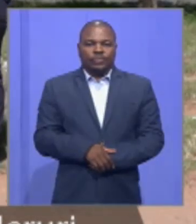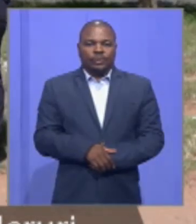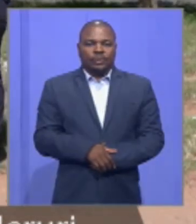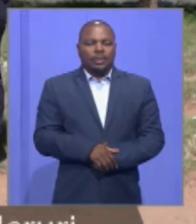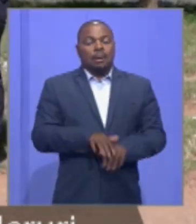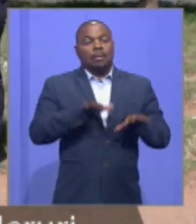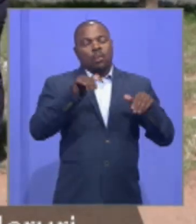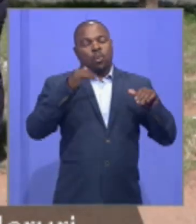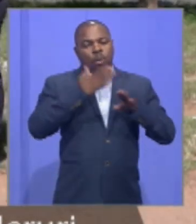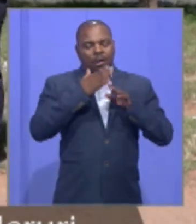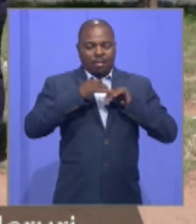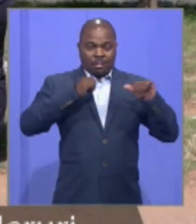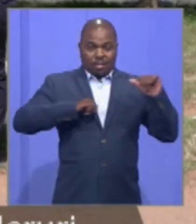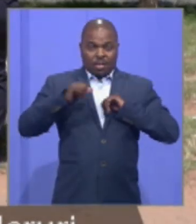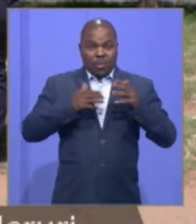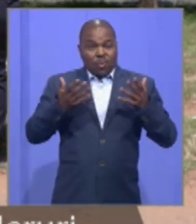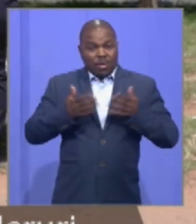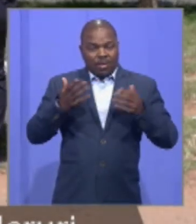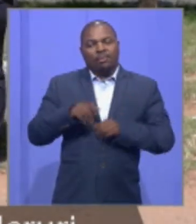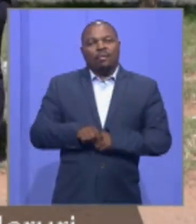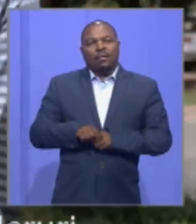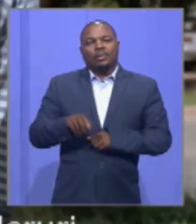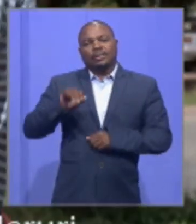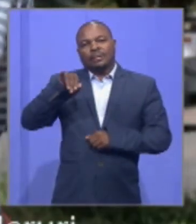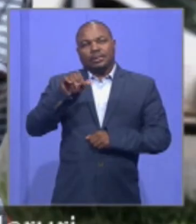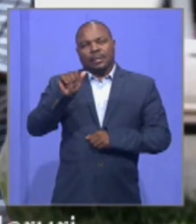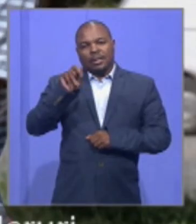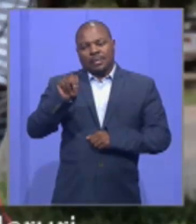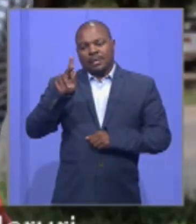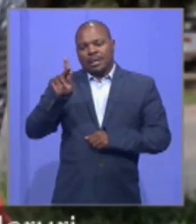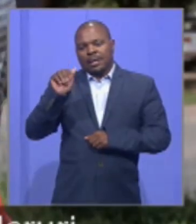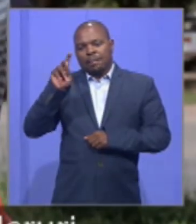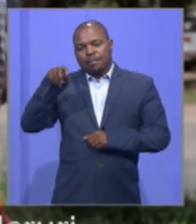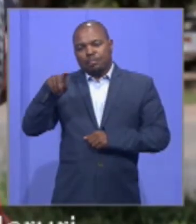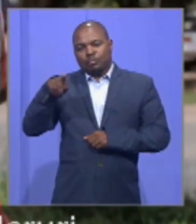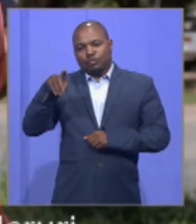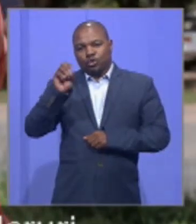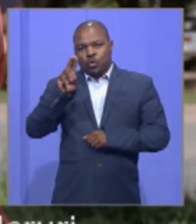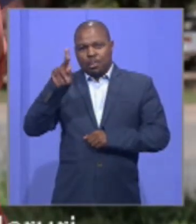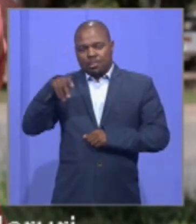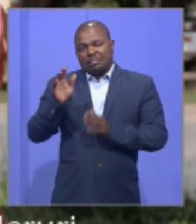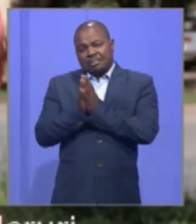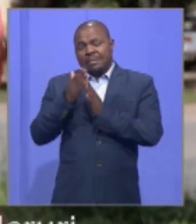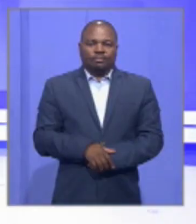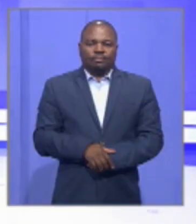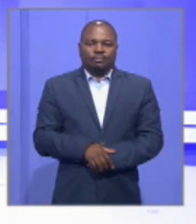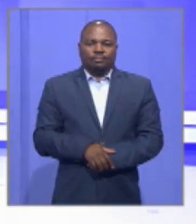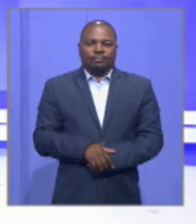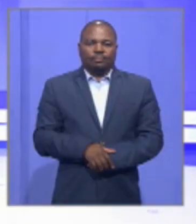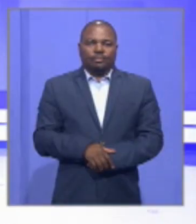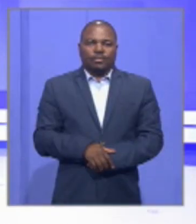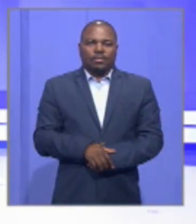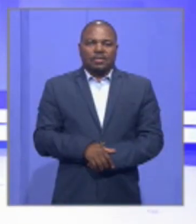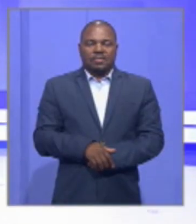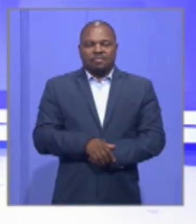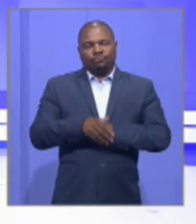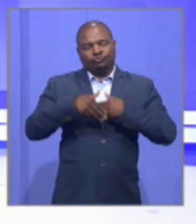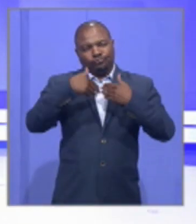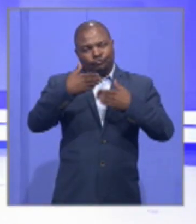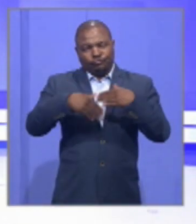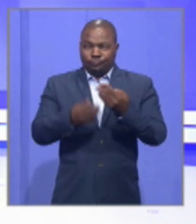Badiri ba nakwana ba boitekanelo kwa Dikgang ba ikuela go lefapha go ba thapa leruri. Tla re